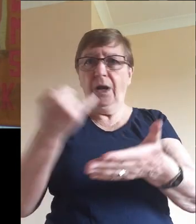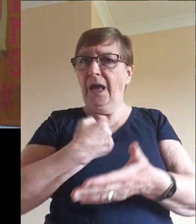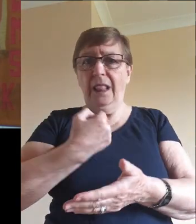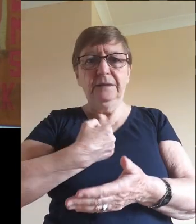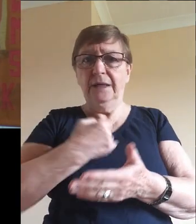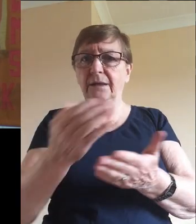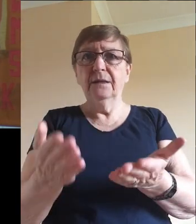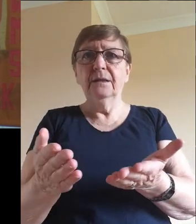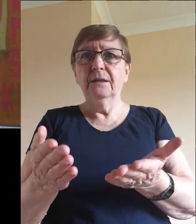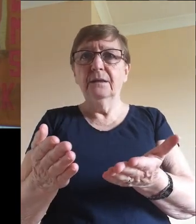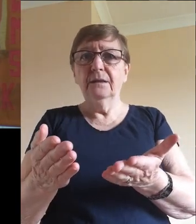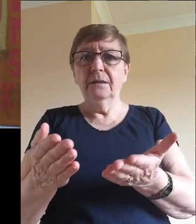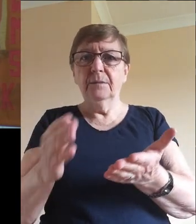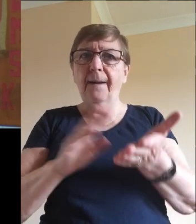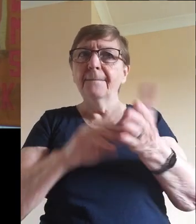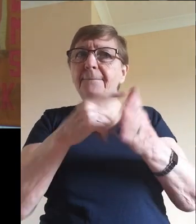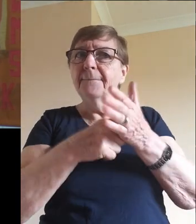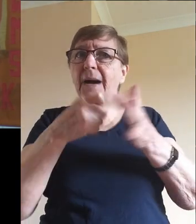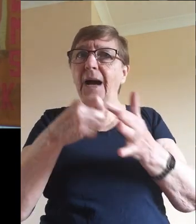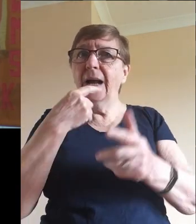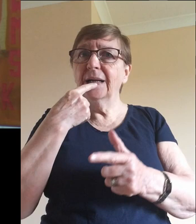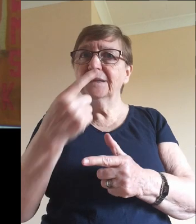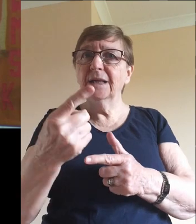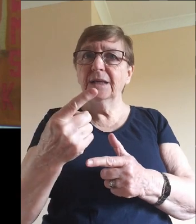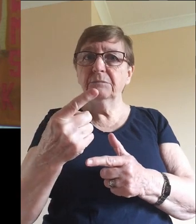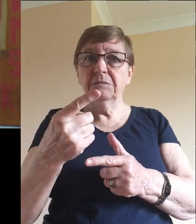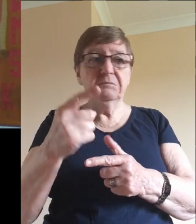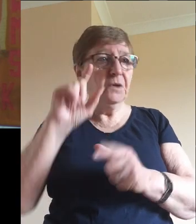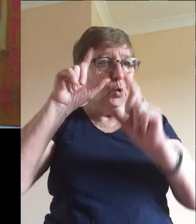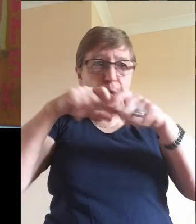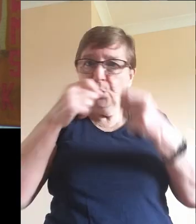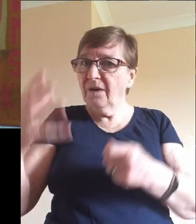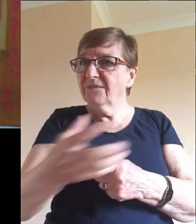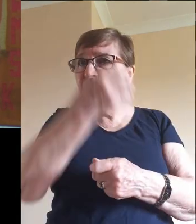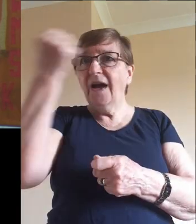we're told, but in Mark 14, but they did not find any.